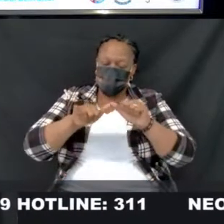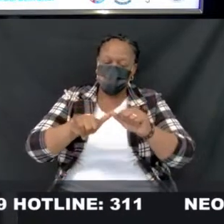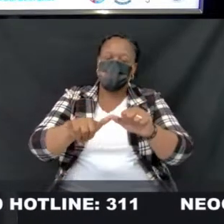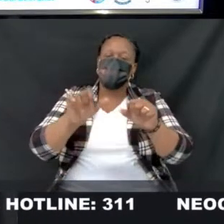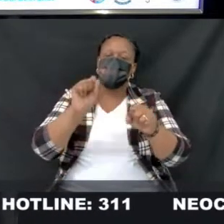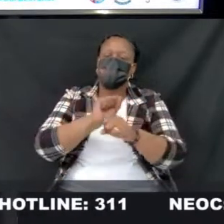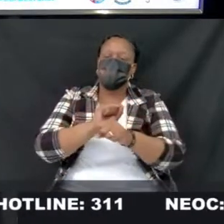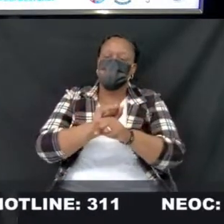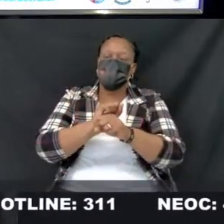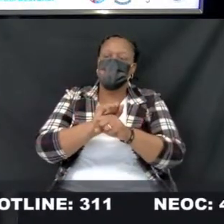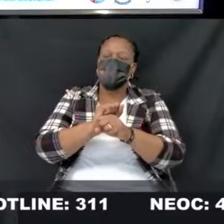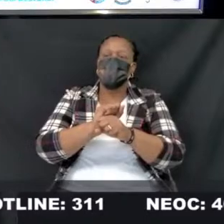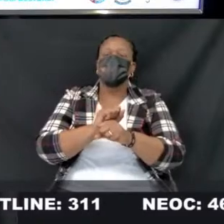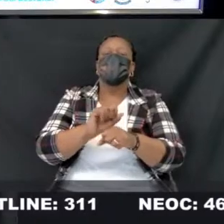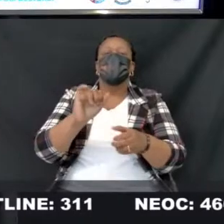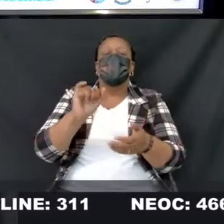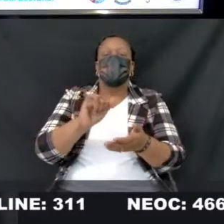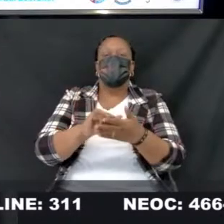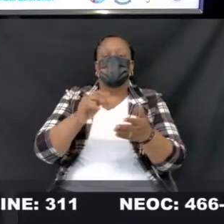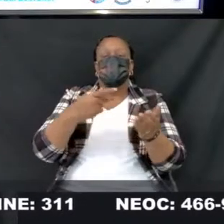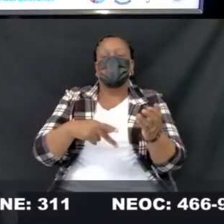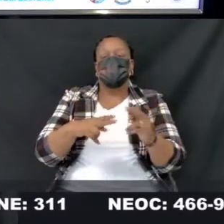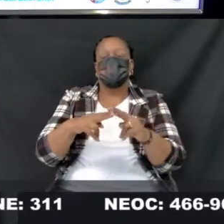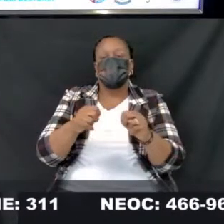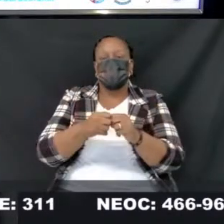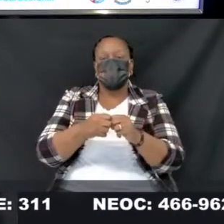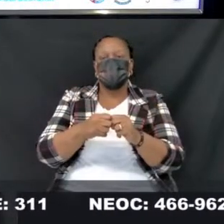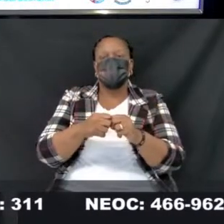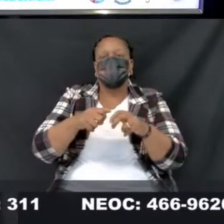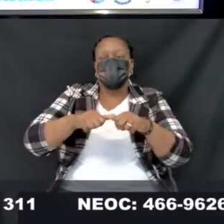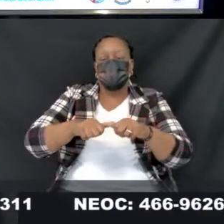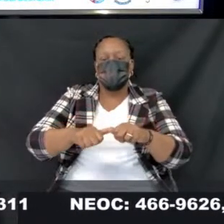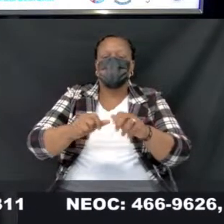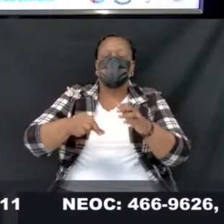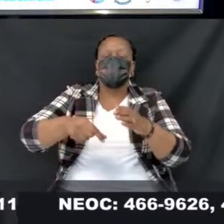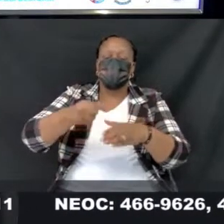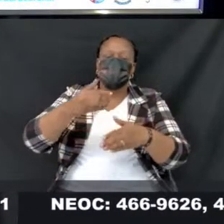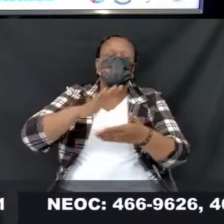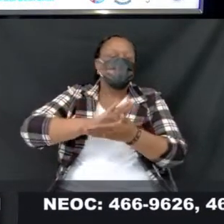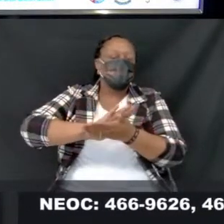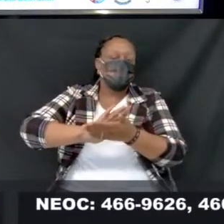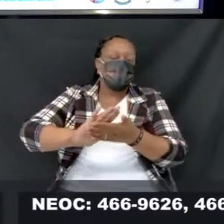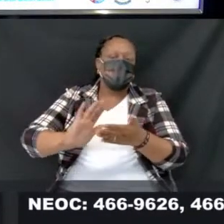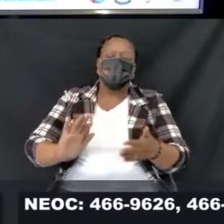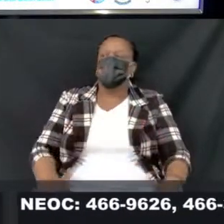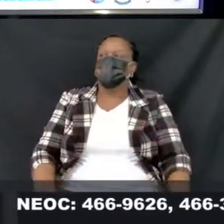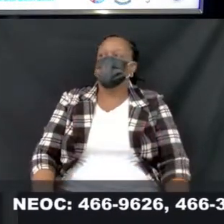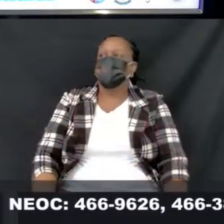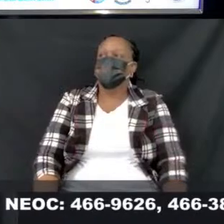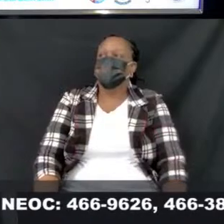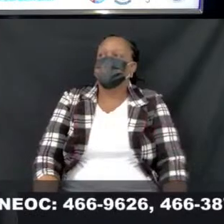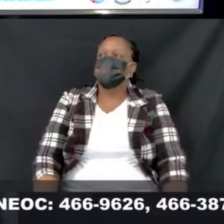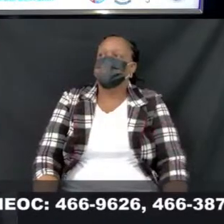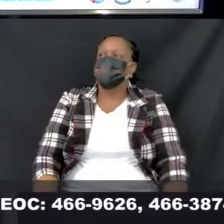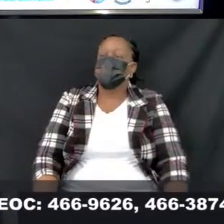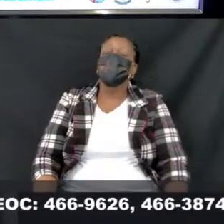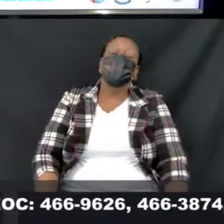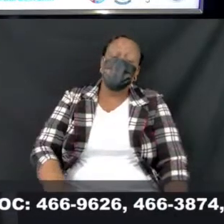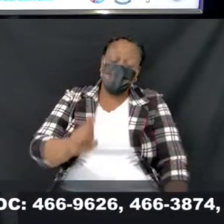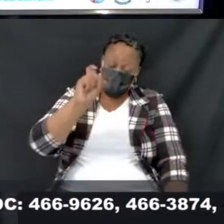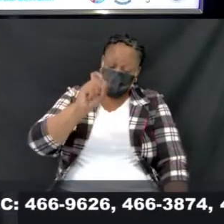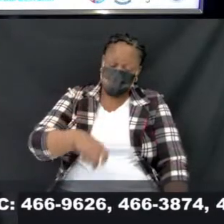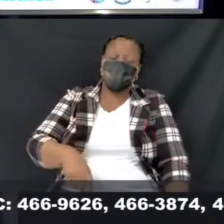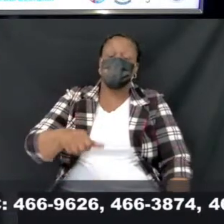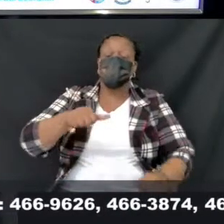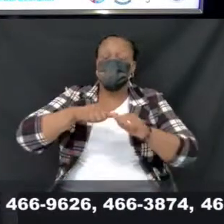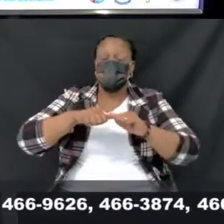Nevis moves in the right direction. However, in order for us to do that, we have to continue with the non-pharmaceutical measures.